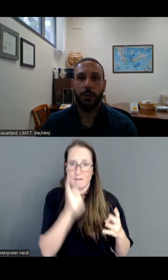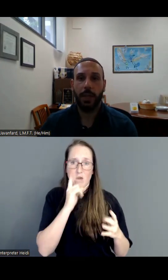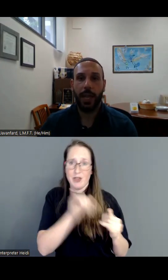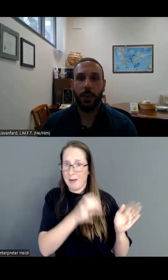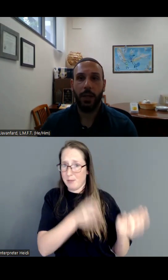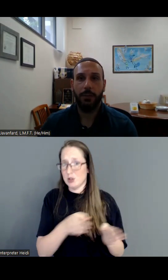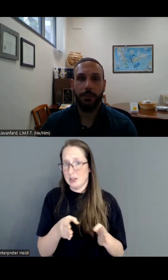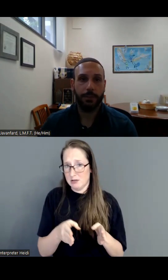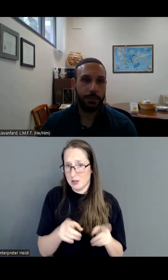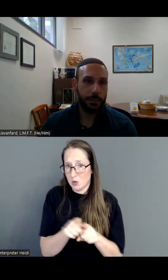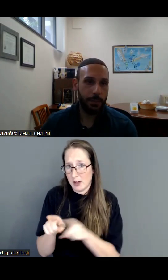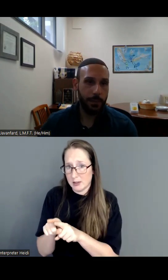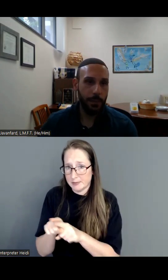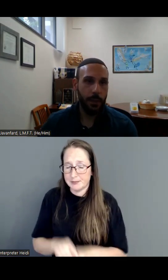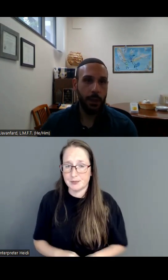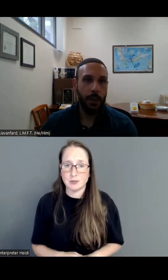individual as well.